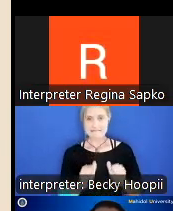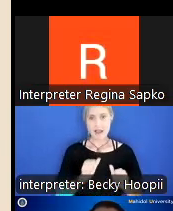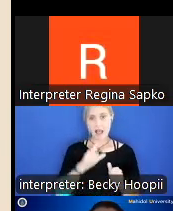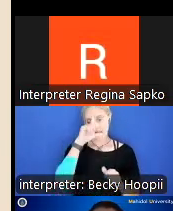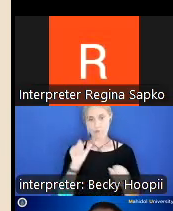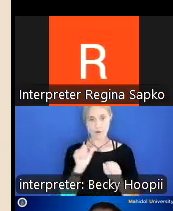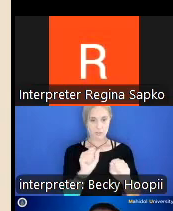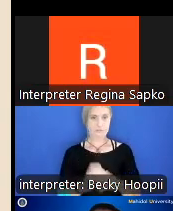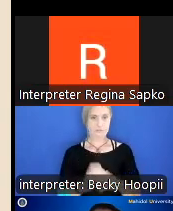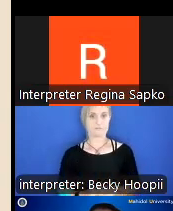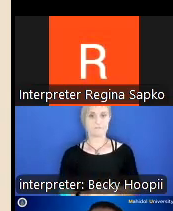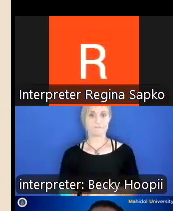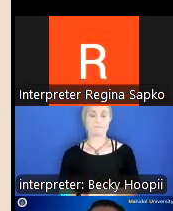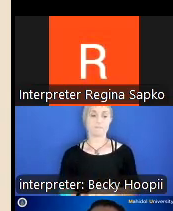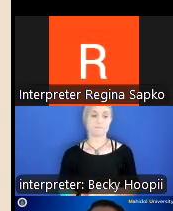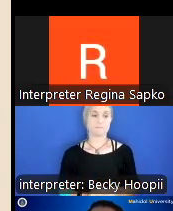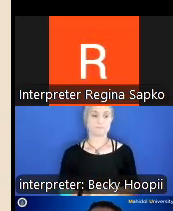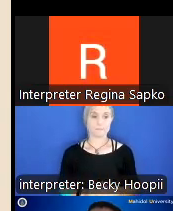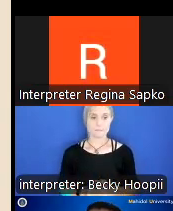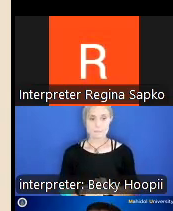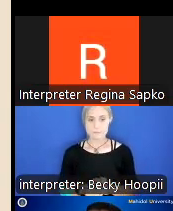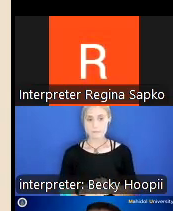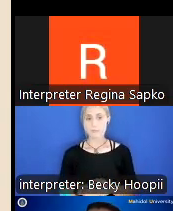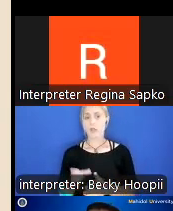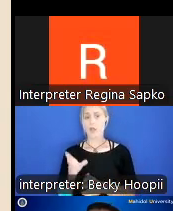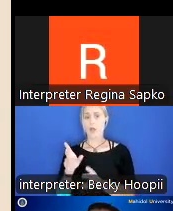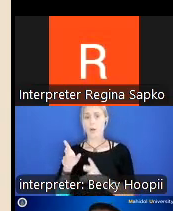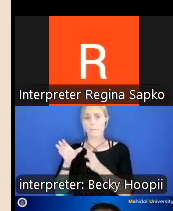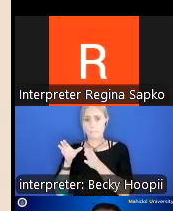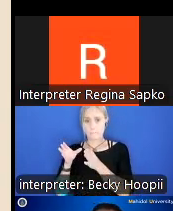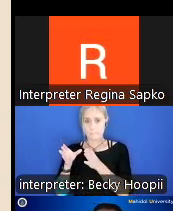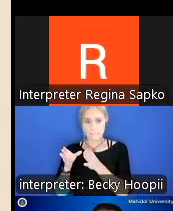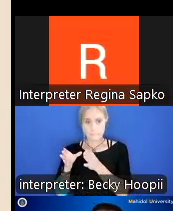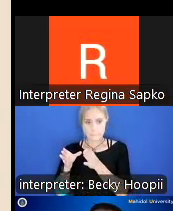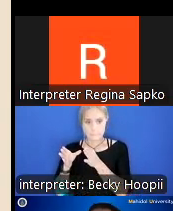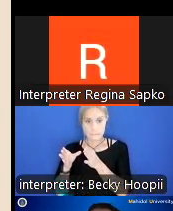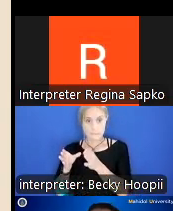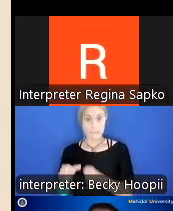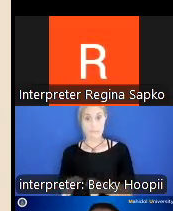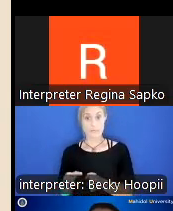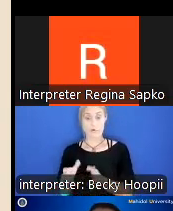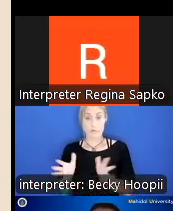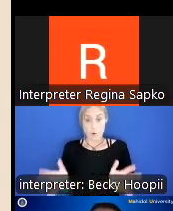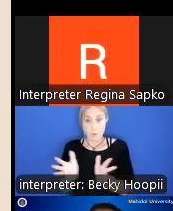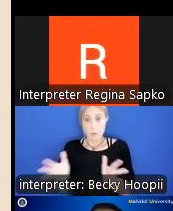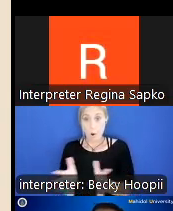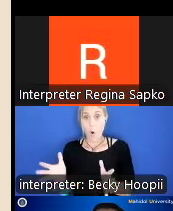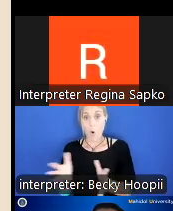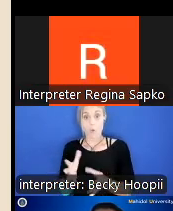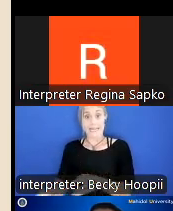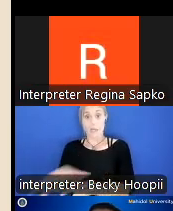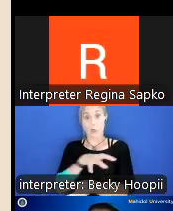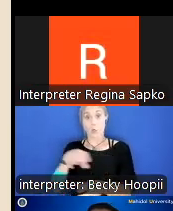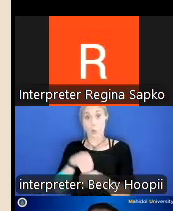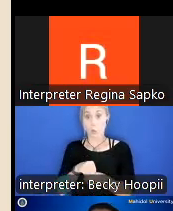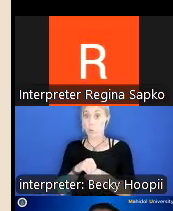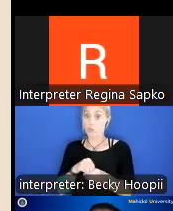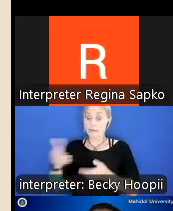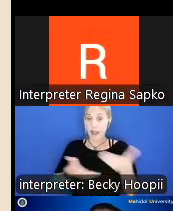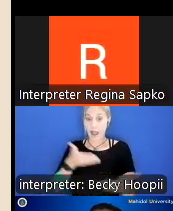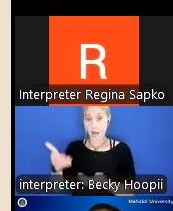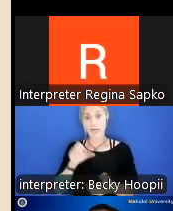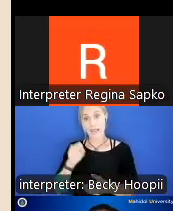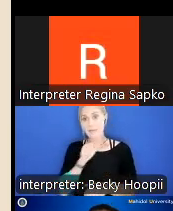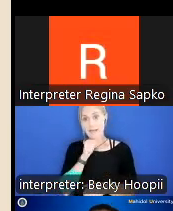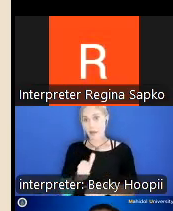Disability Employment Act and National Strategy promote inclusive hiring, yes, but not mandate structural training,